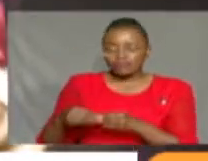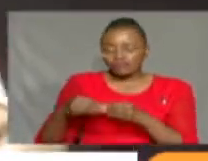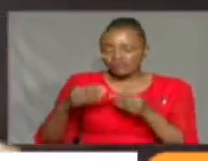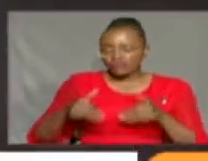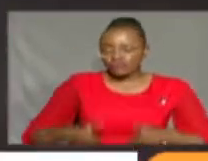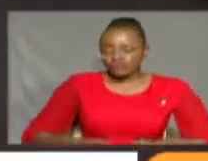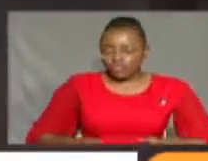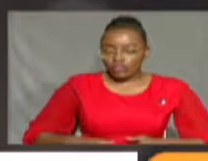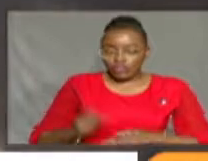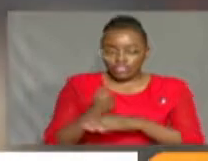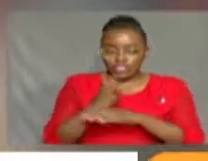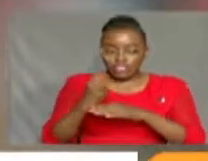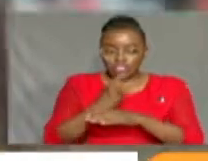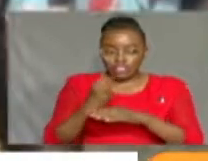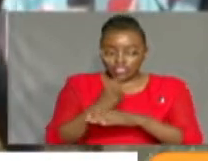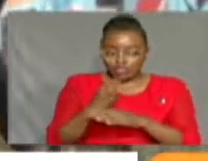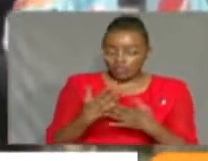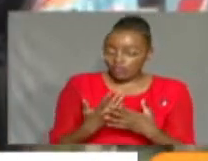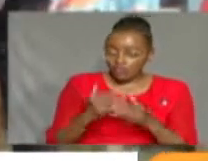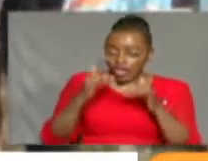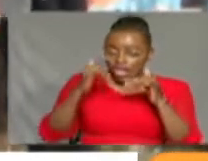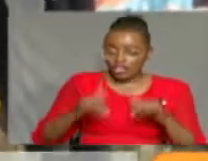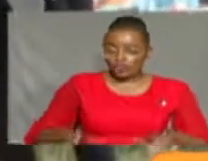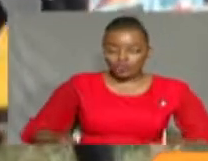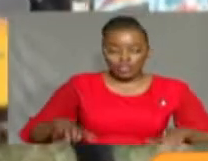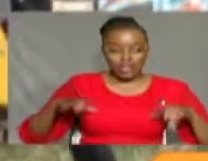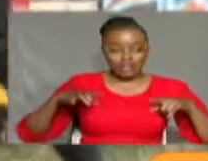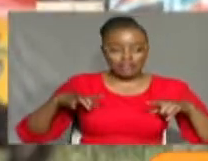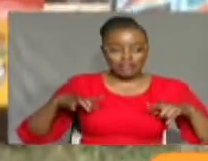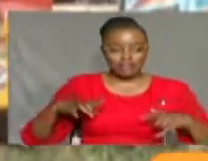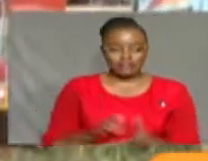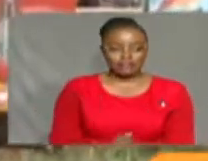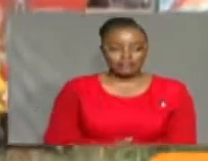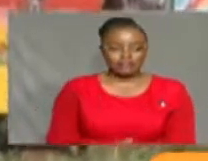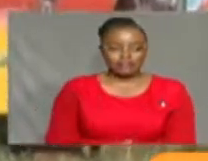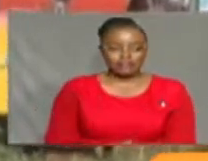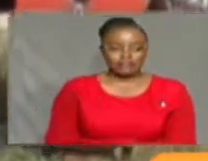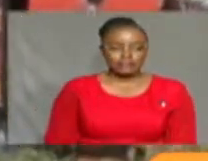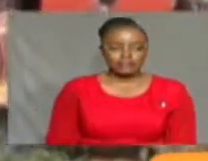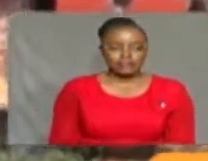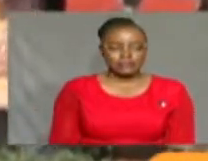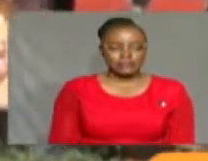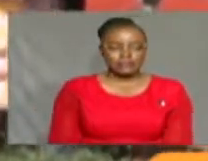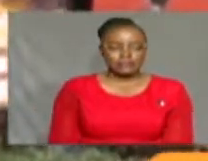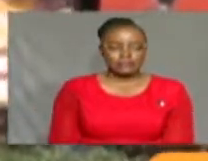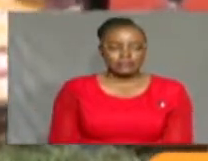people he's training a new lease of life. Dorcas Wangira, Citizen TV, Your Story.